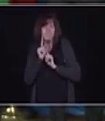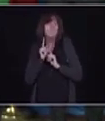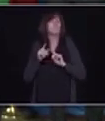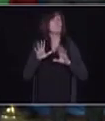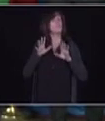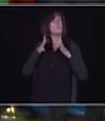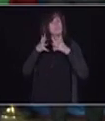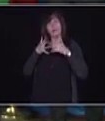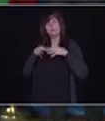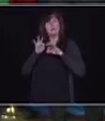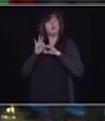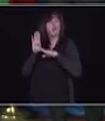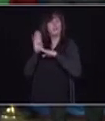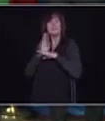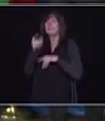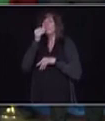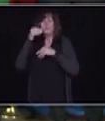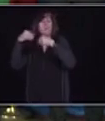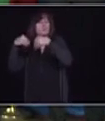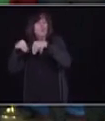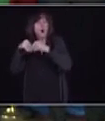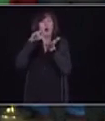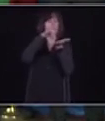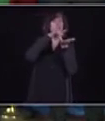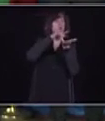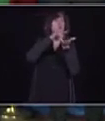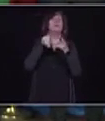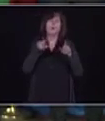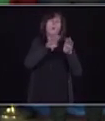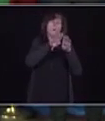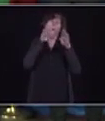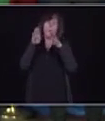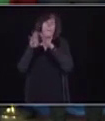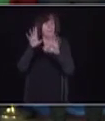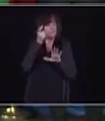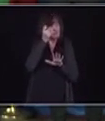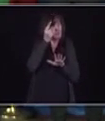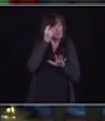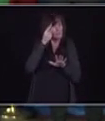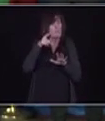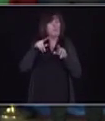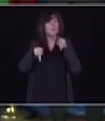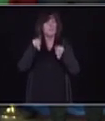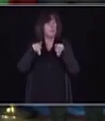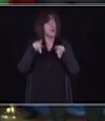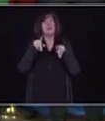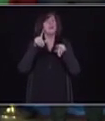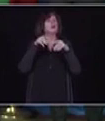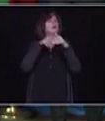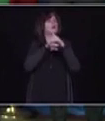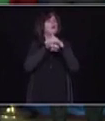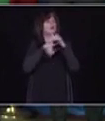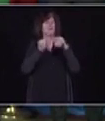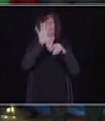pharmacies will remain open at reduced capacity. Other retailers will be open for curbside pickup